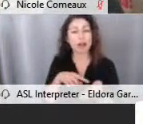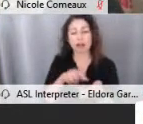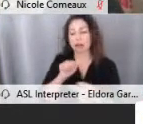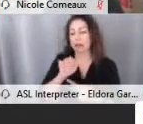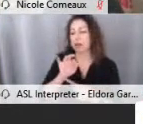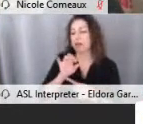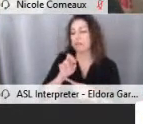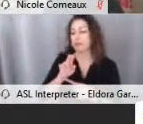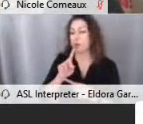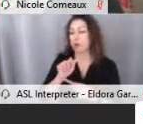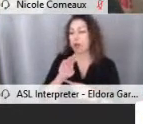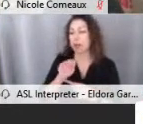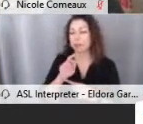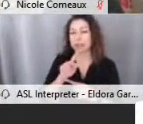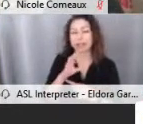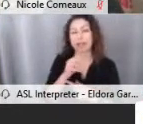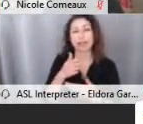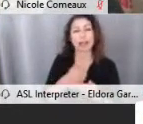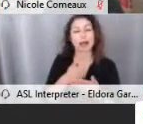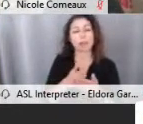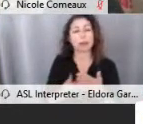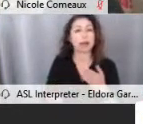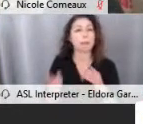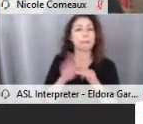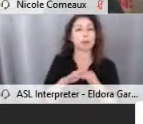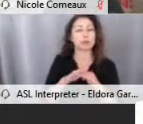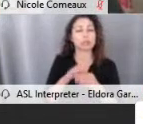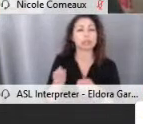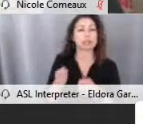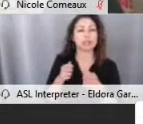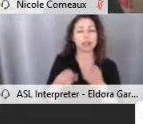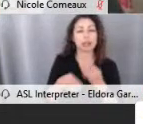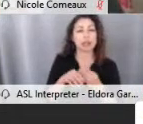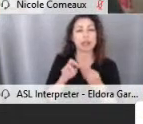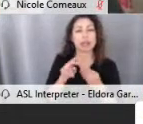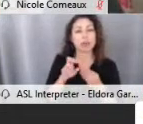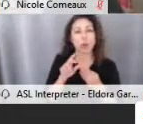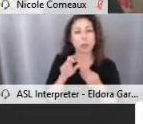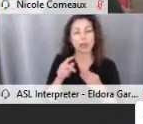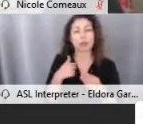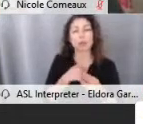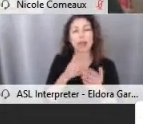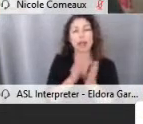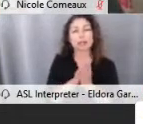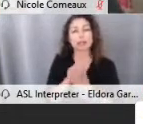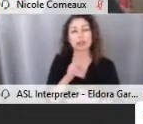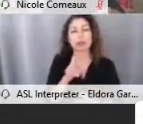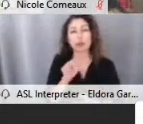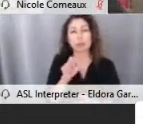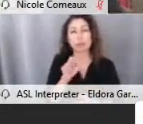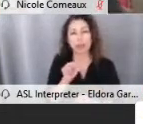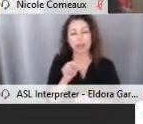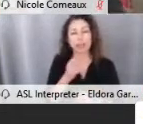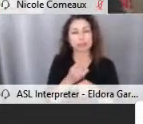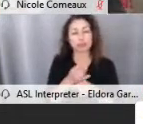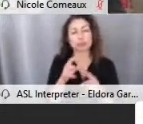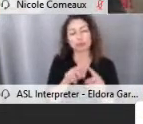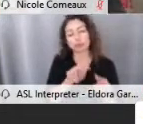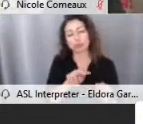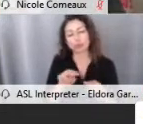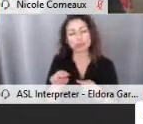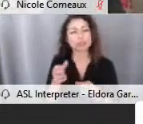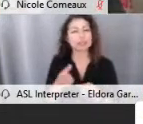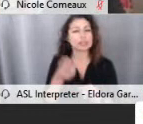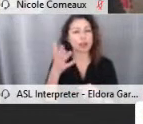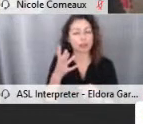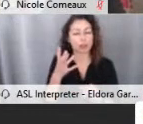affordability and help boost enrollment for New Mexicans, we had the Urban Institute look at several options that we talked to you all